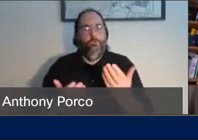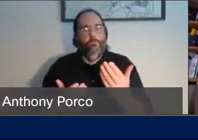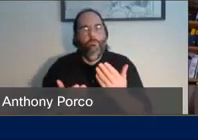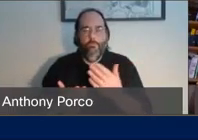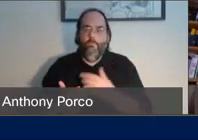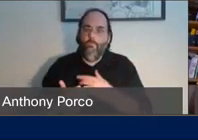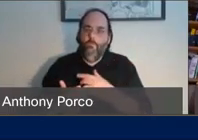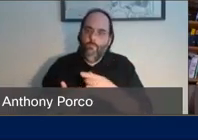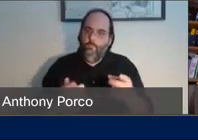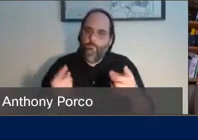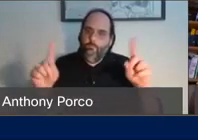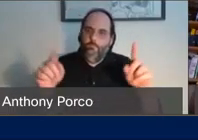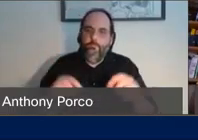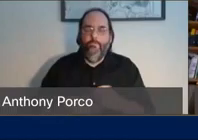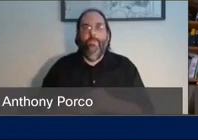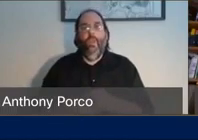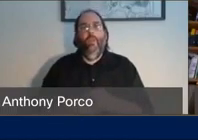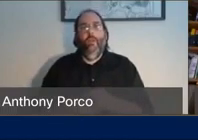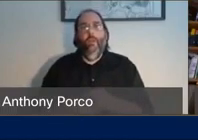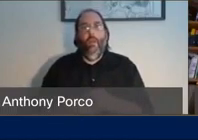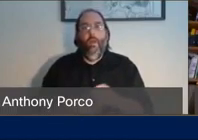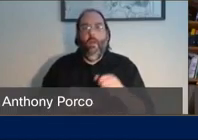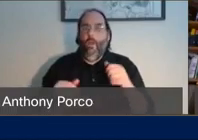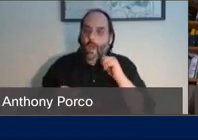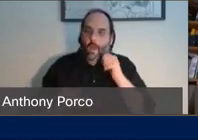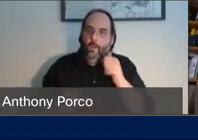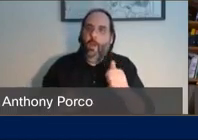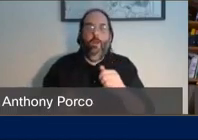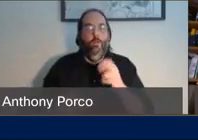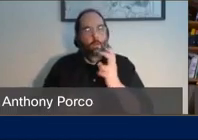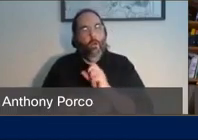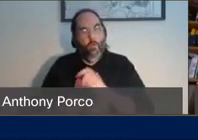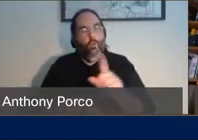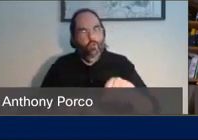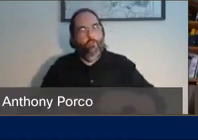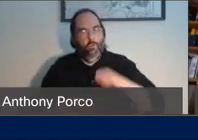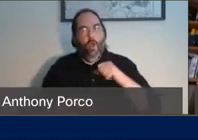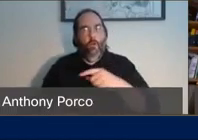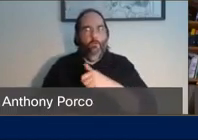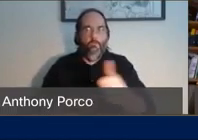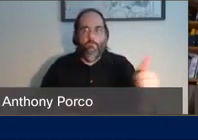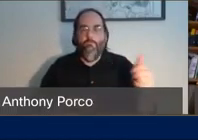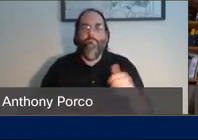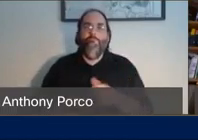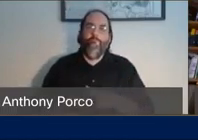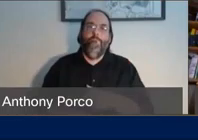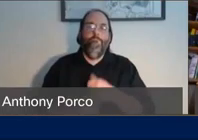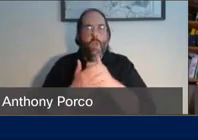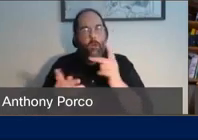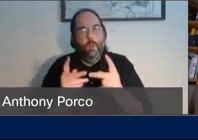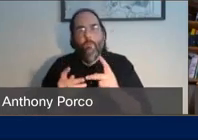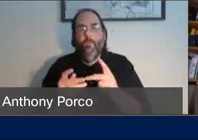All of you put in day in and day out to make sure the people that we support get what they need to survive and thrive in